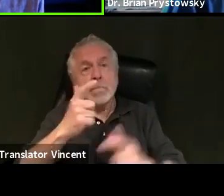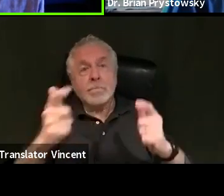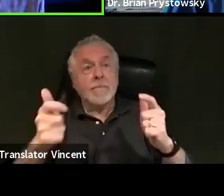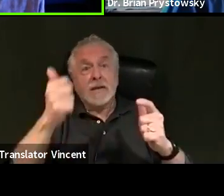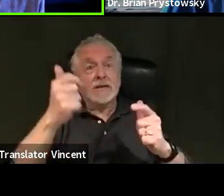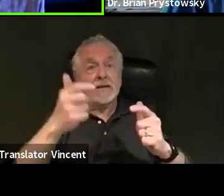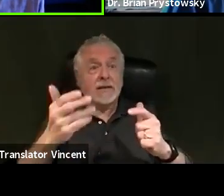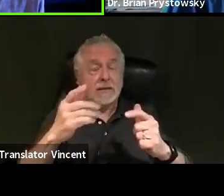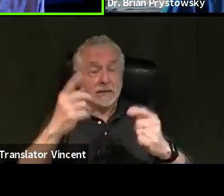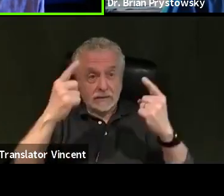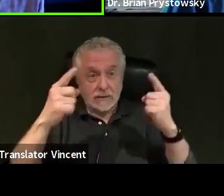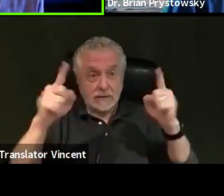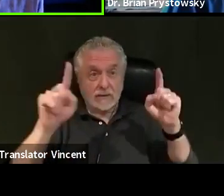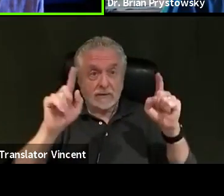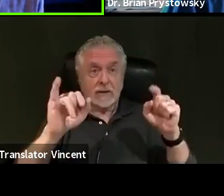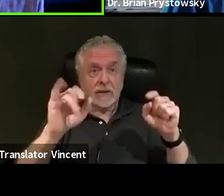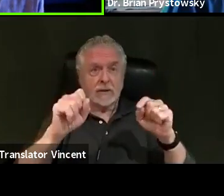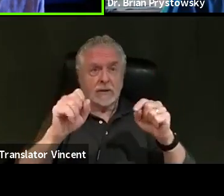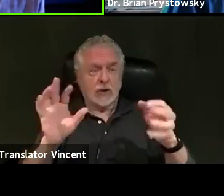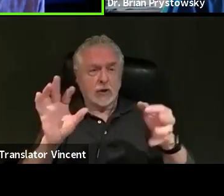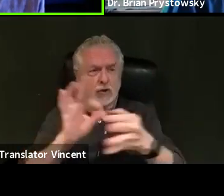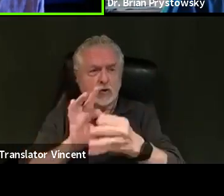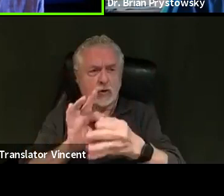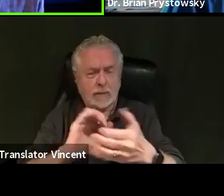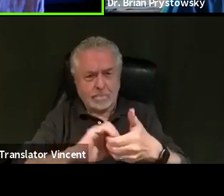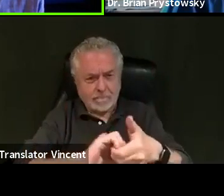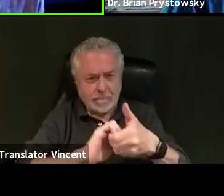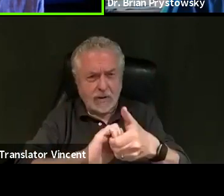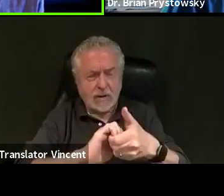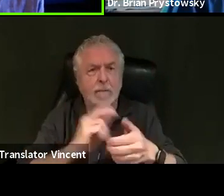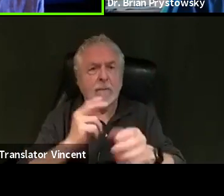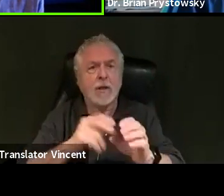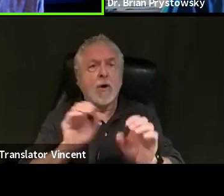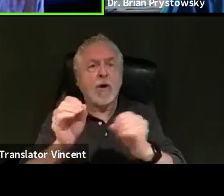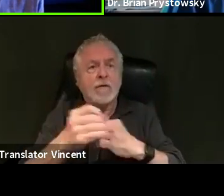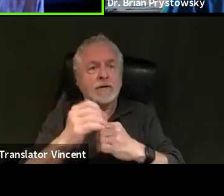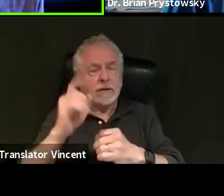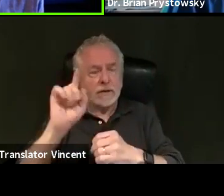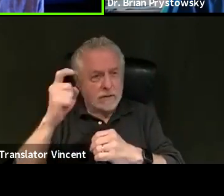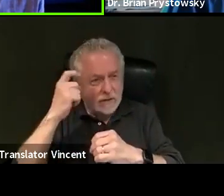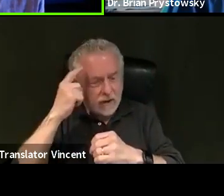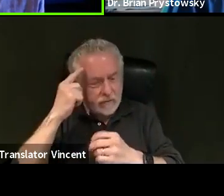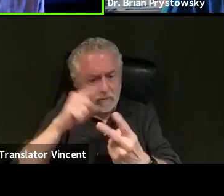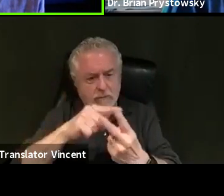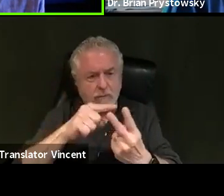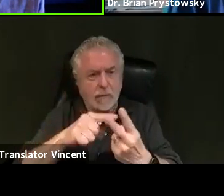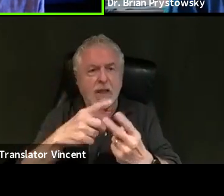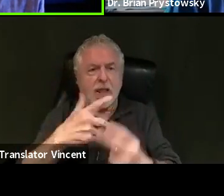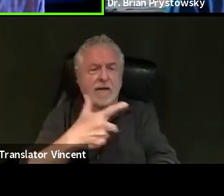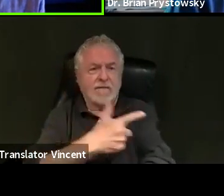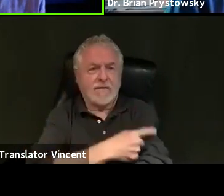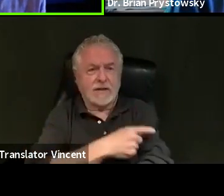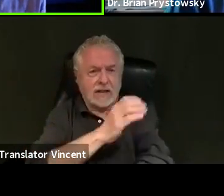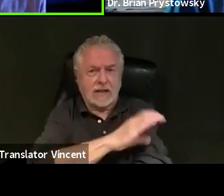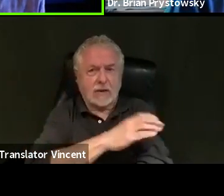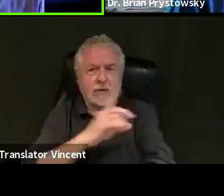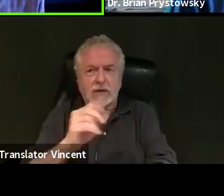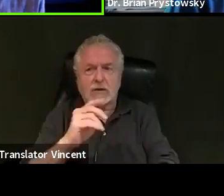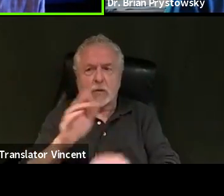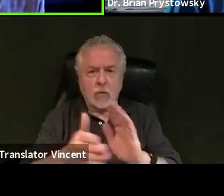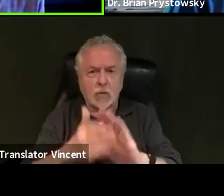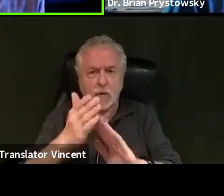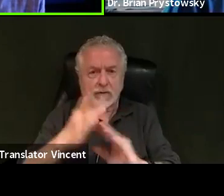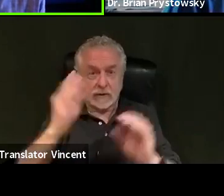things that have been a success is the joint participation between the county office and the county government center is the vaccination clinics that we did run